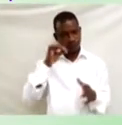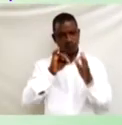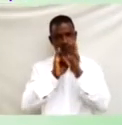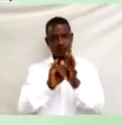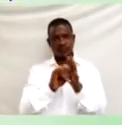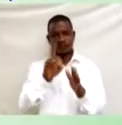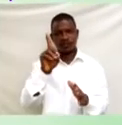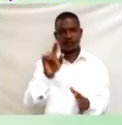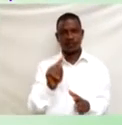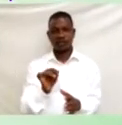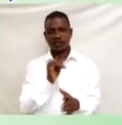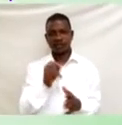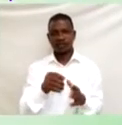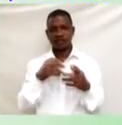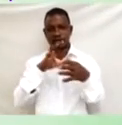2.